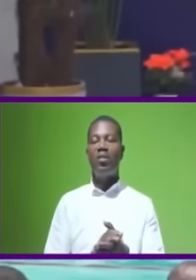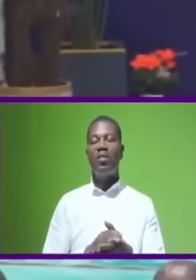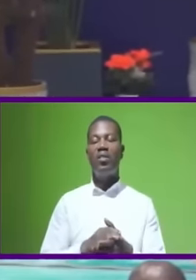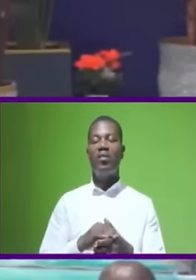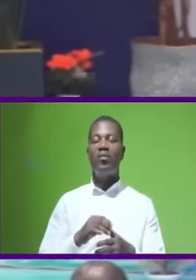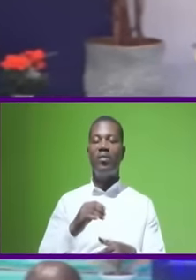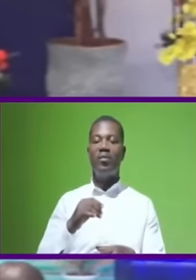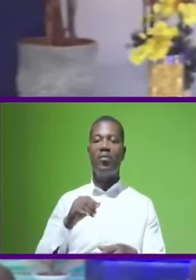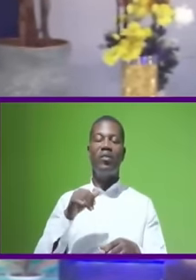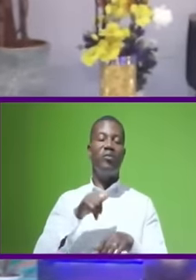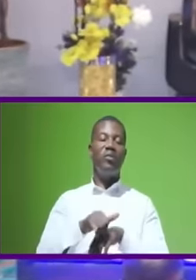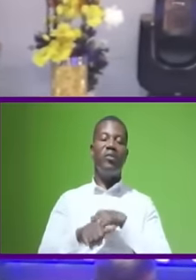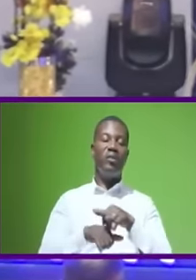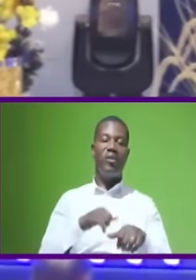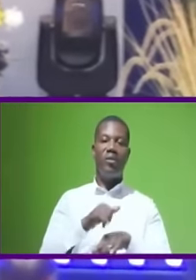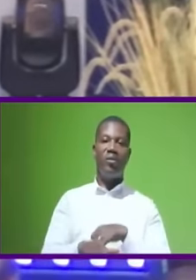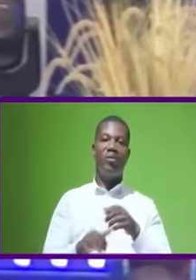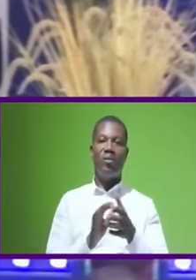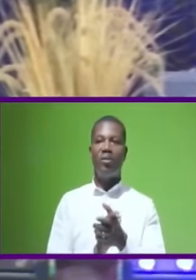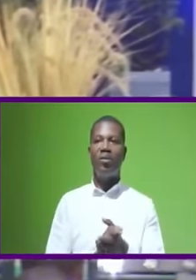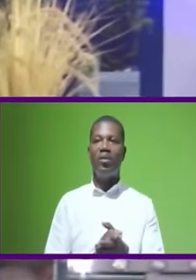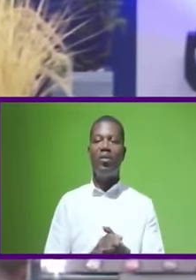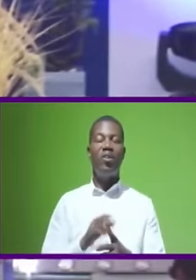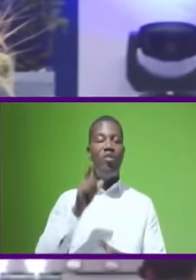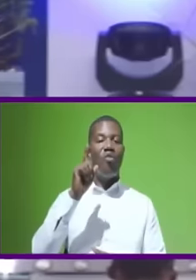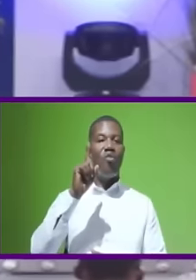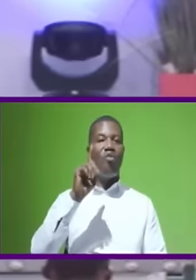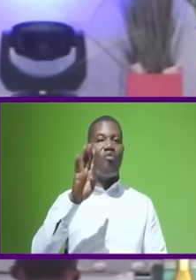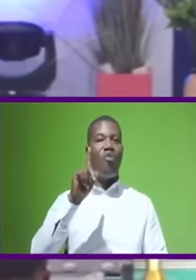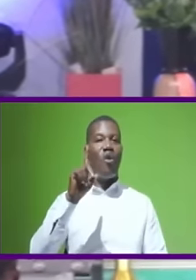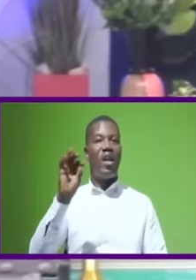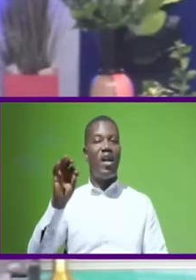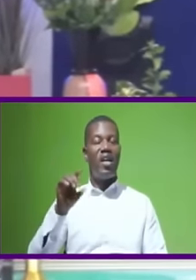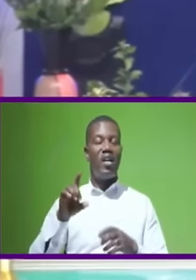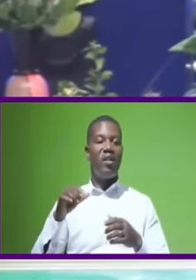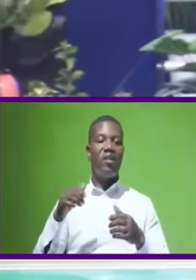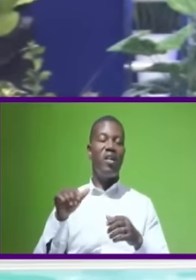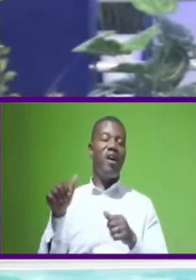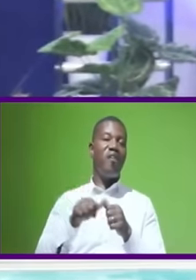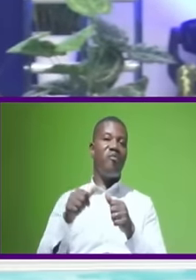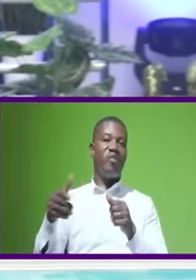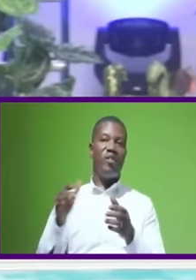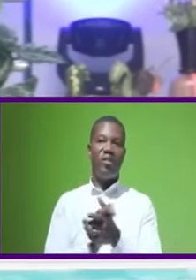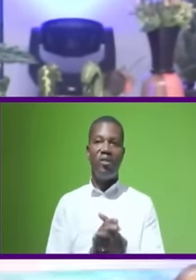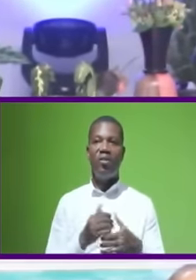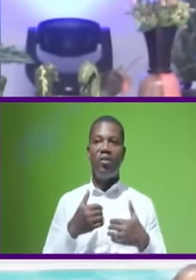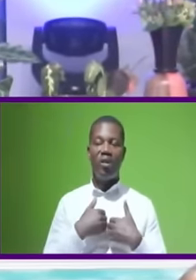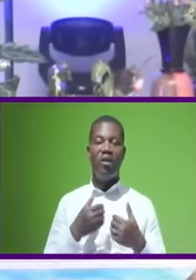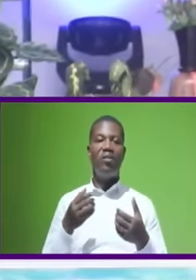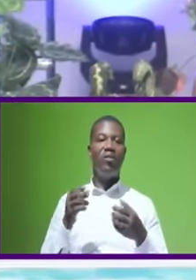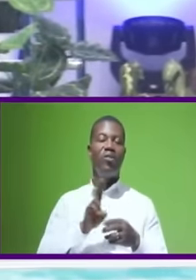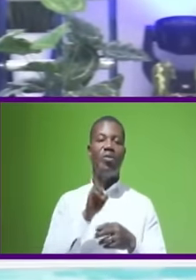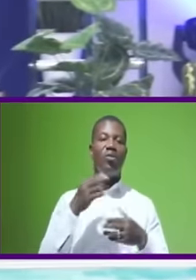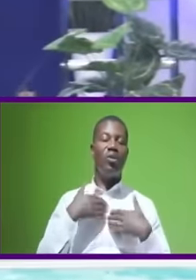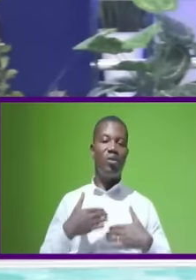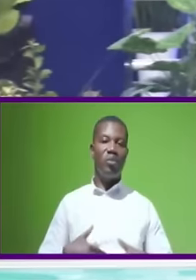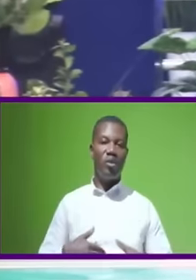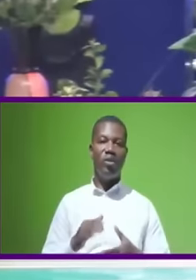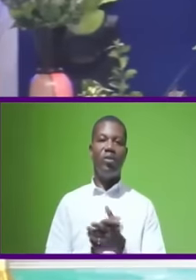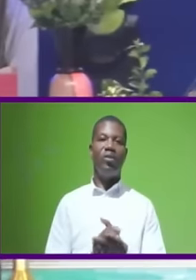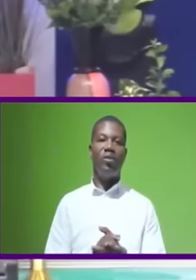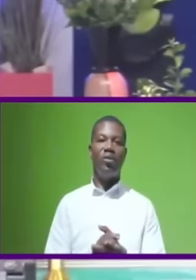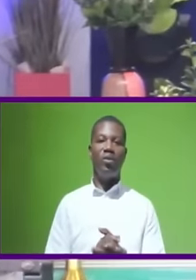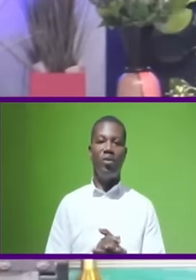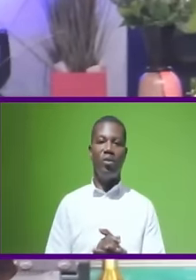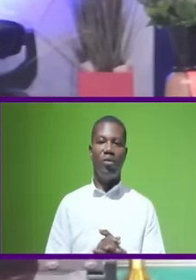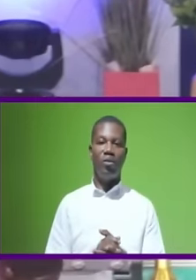every deception, and every agenda or high-minded